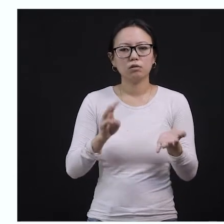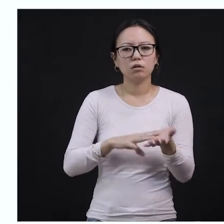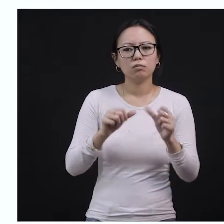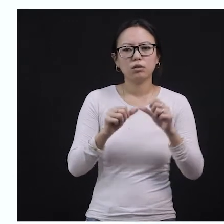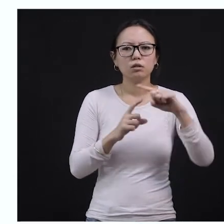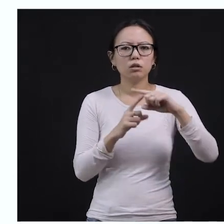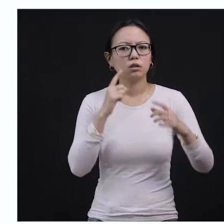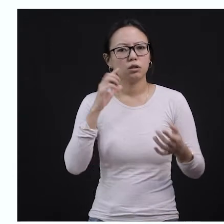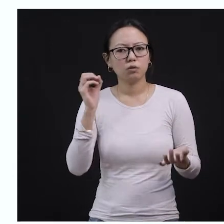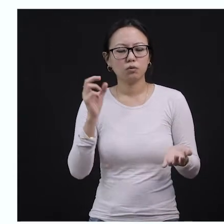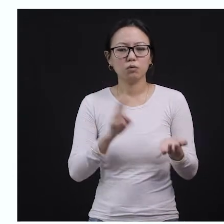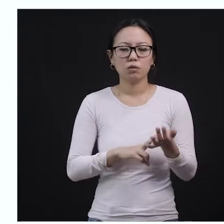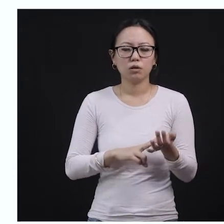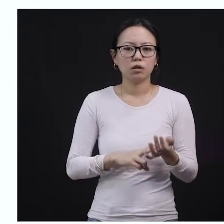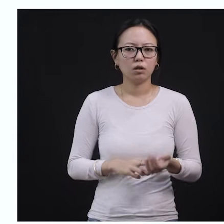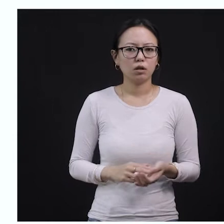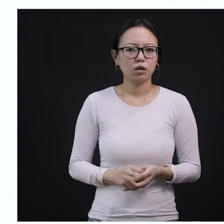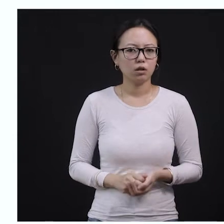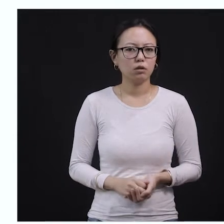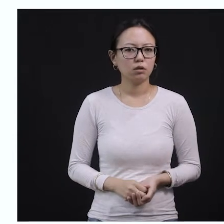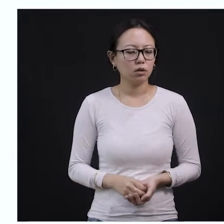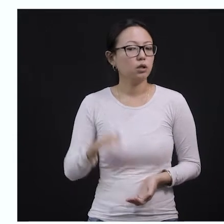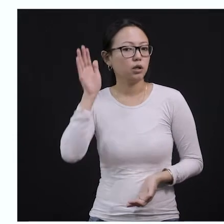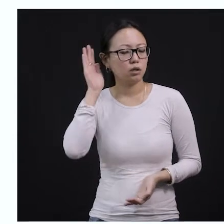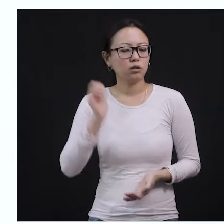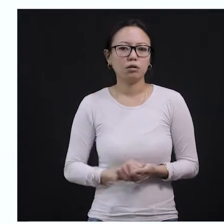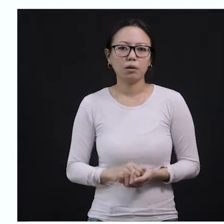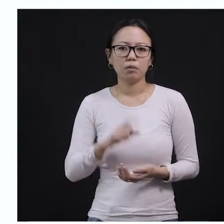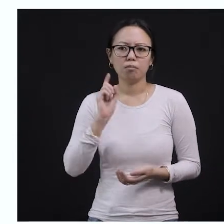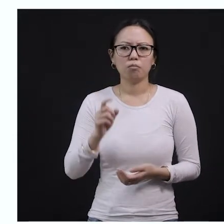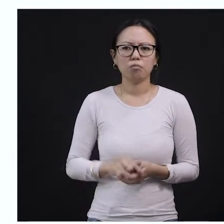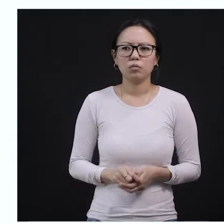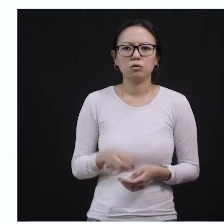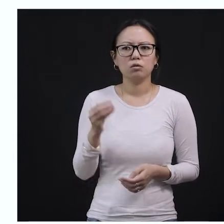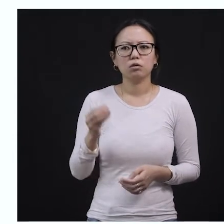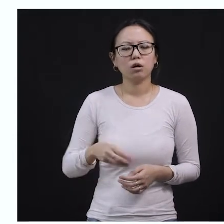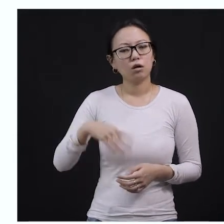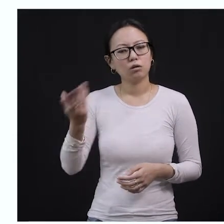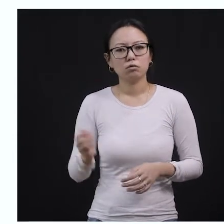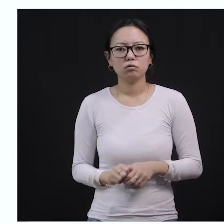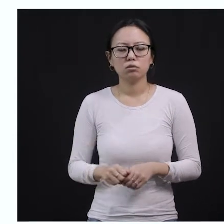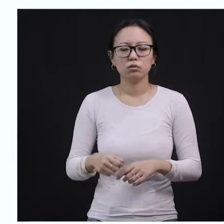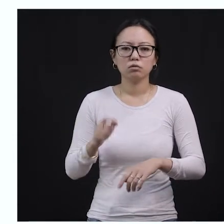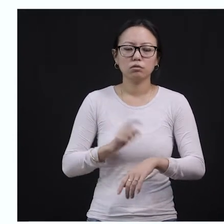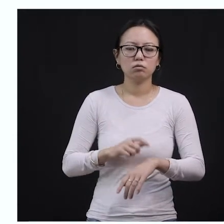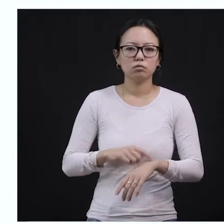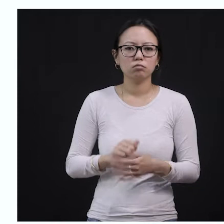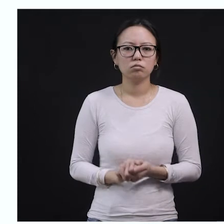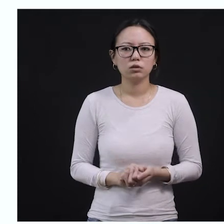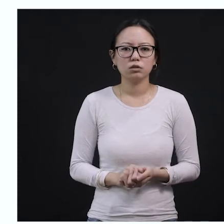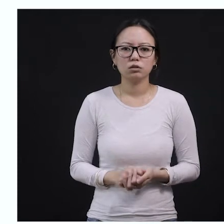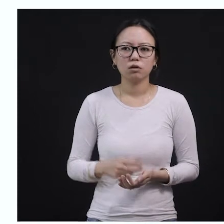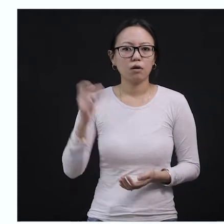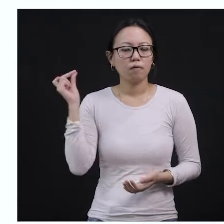that is why we are not prepared, right? So here in this lesson, you will learn about the different types of disasters that